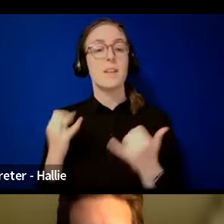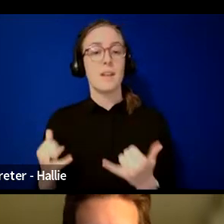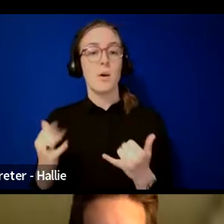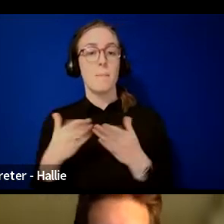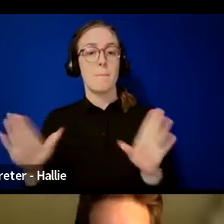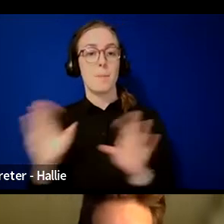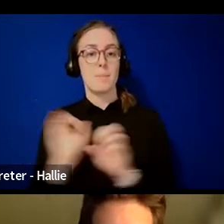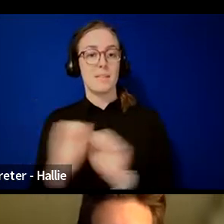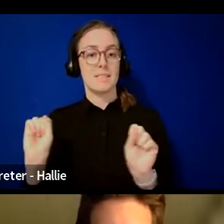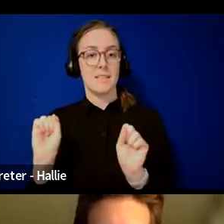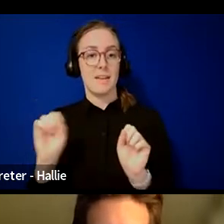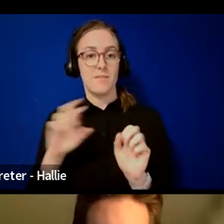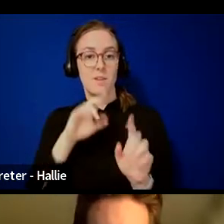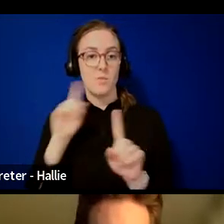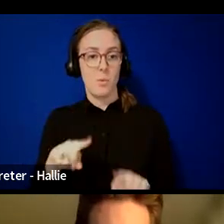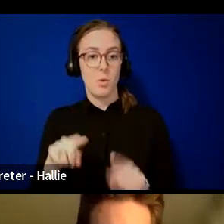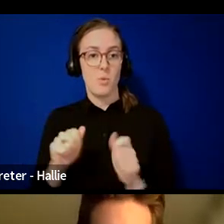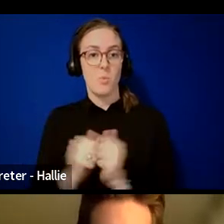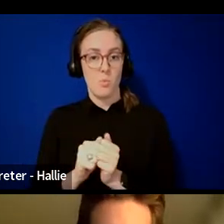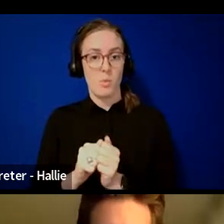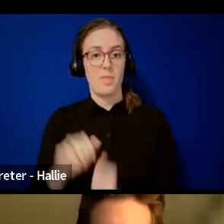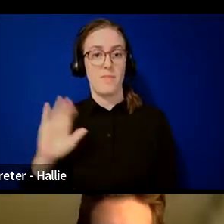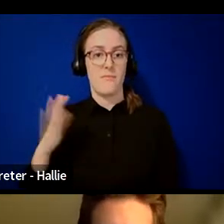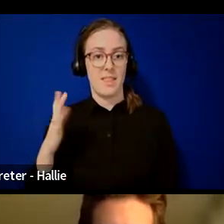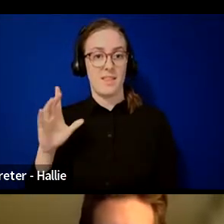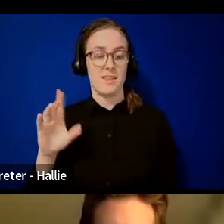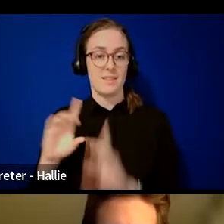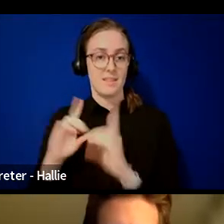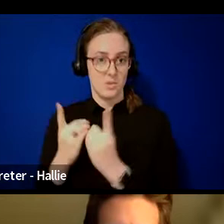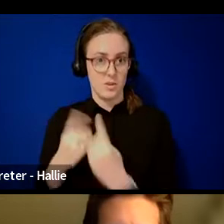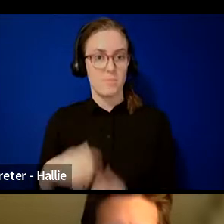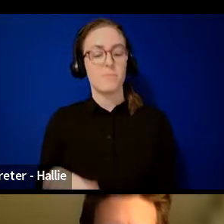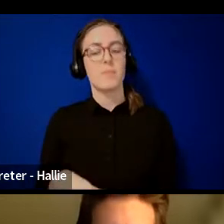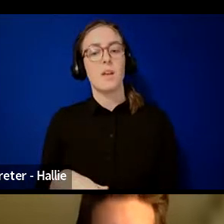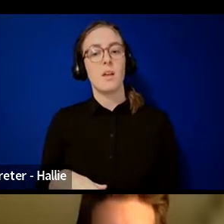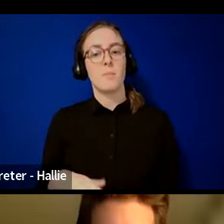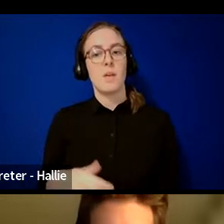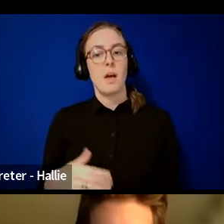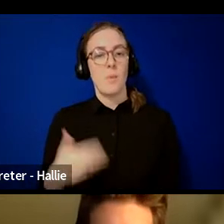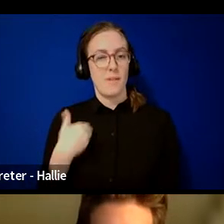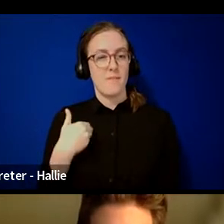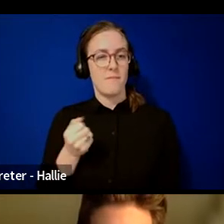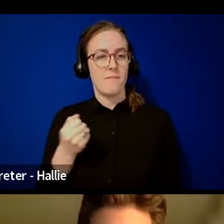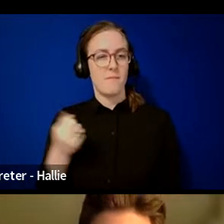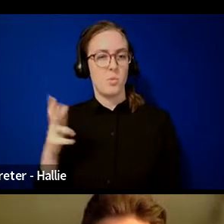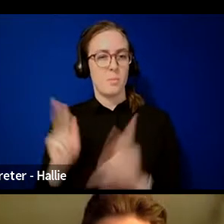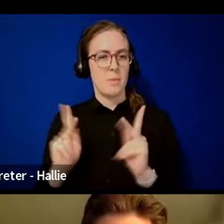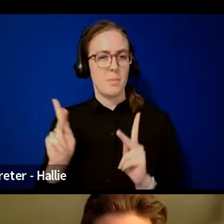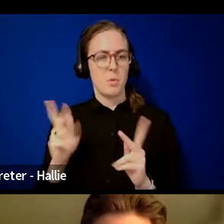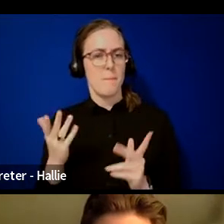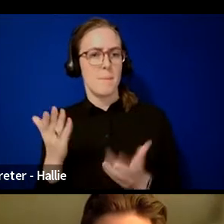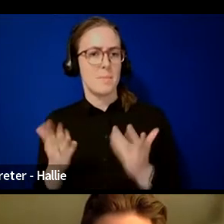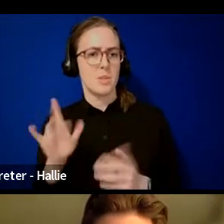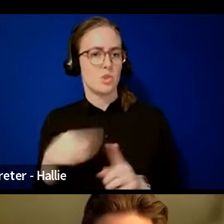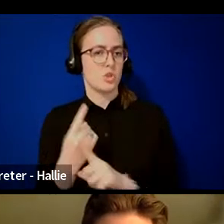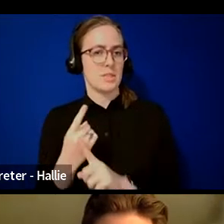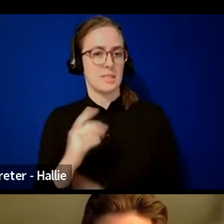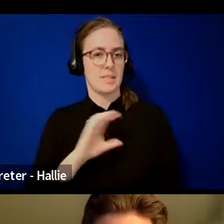report with the 5th district. We have a few folks here, I believe, or is it just Captain Merrill